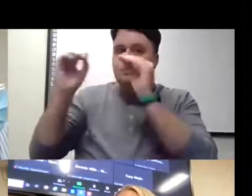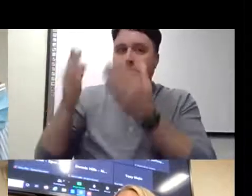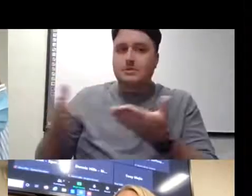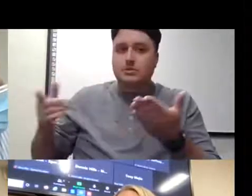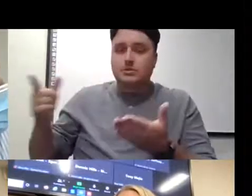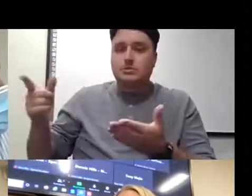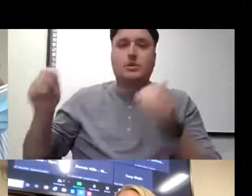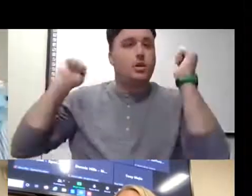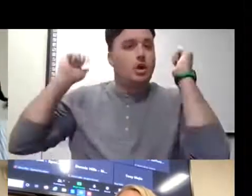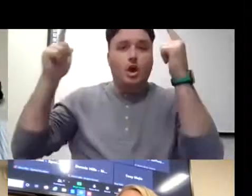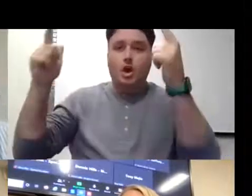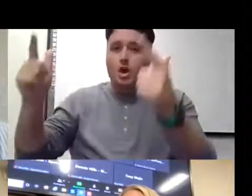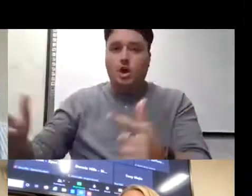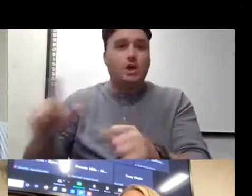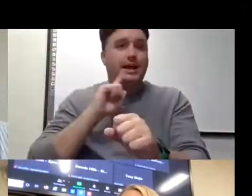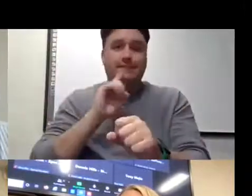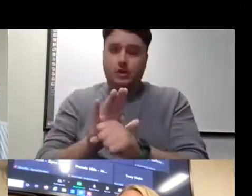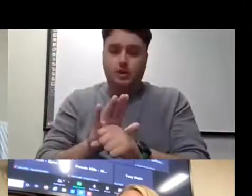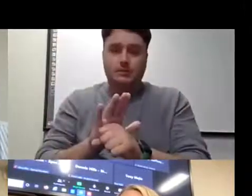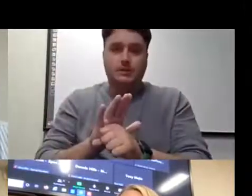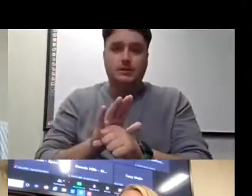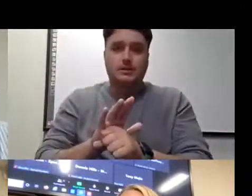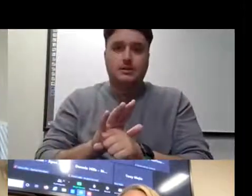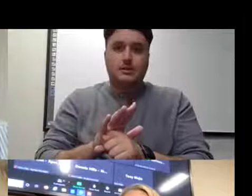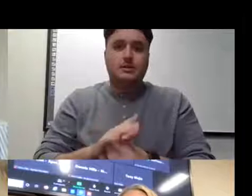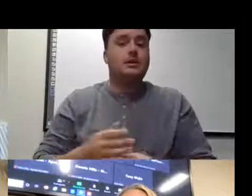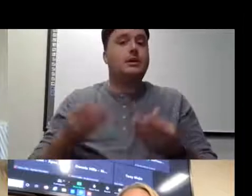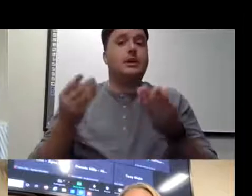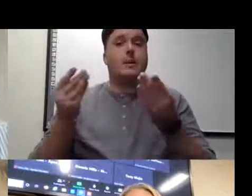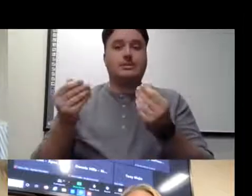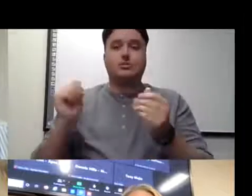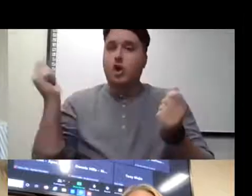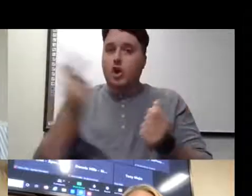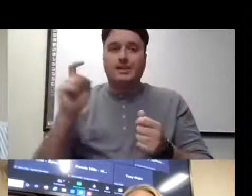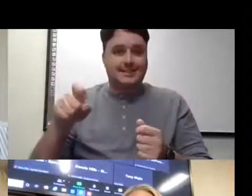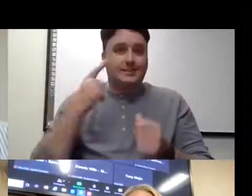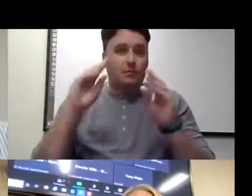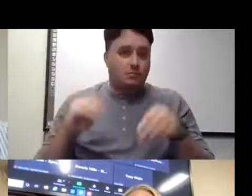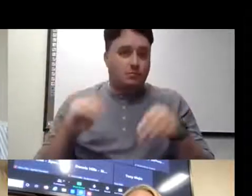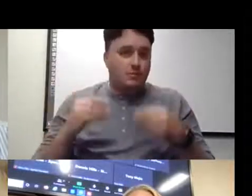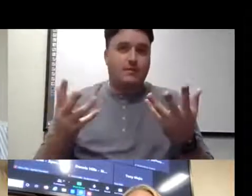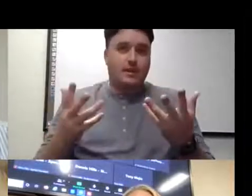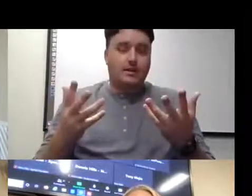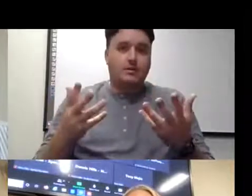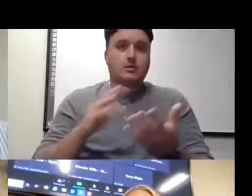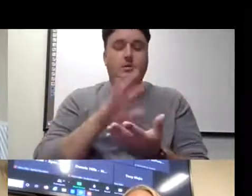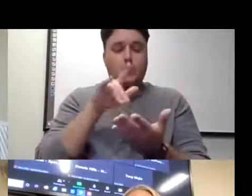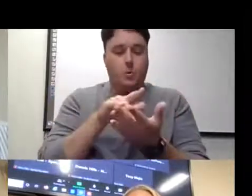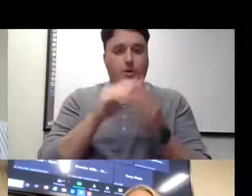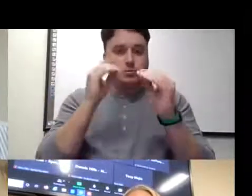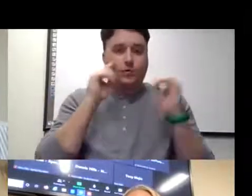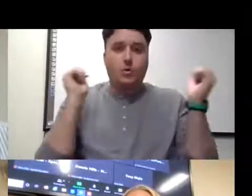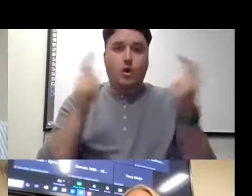and they all are confirming that they have the materials needed to provide core instruction to all of our